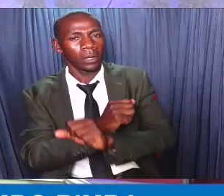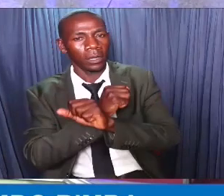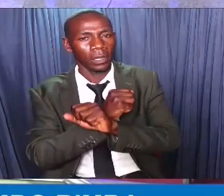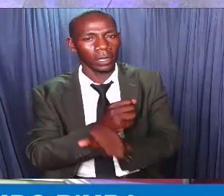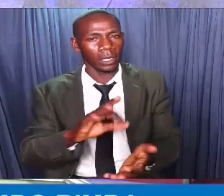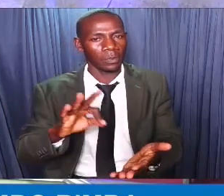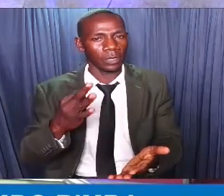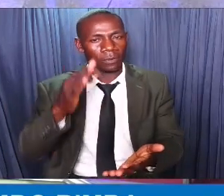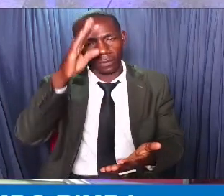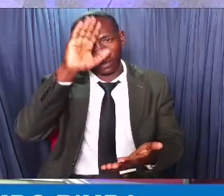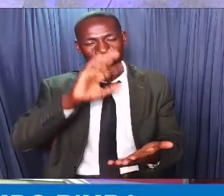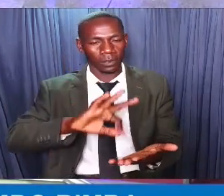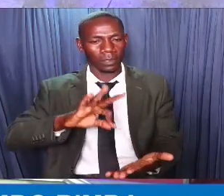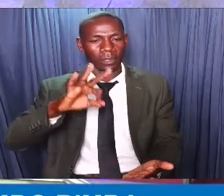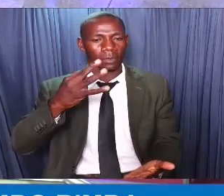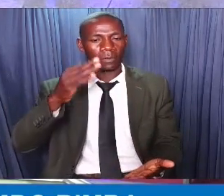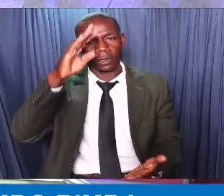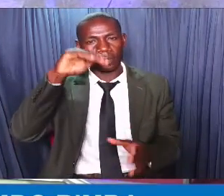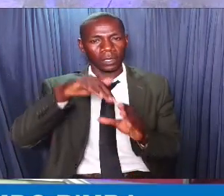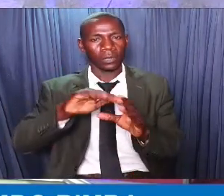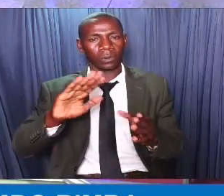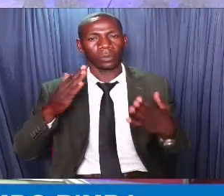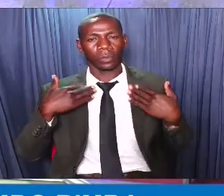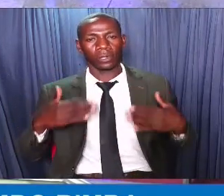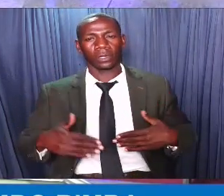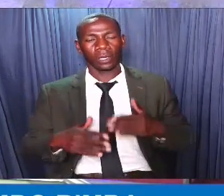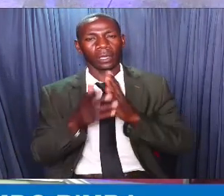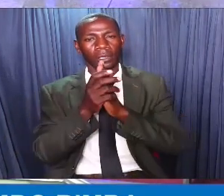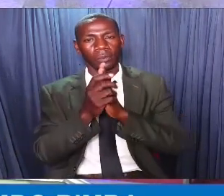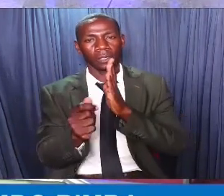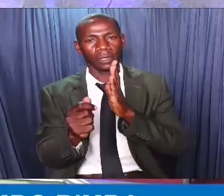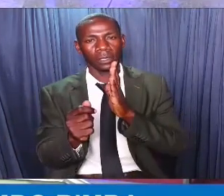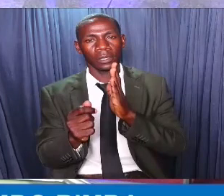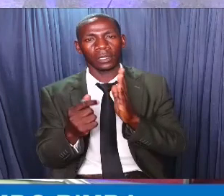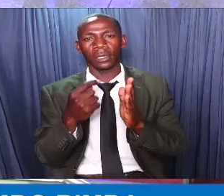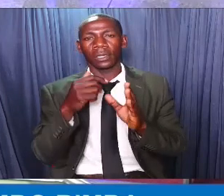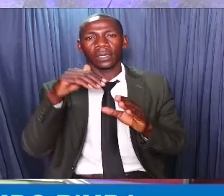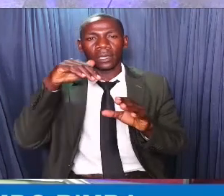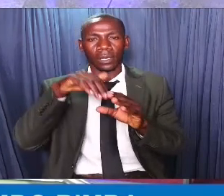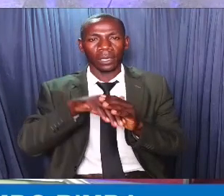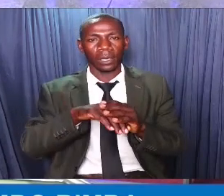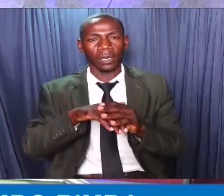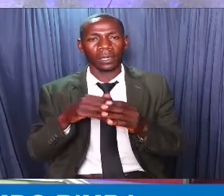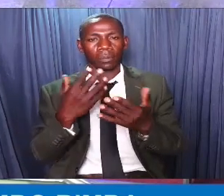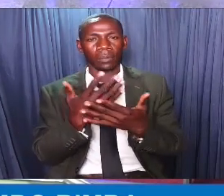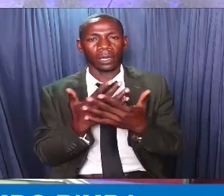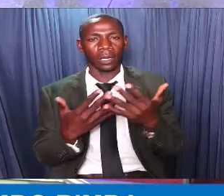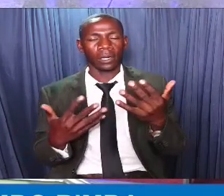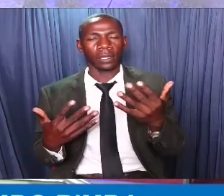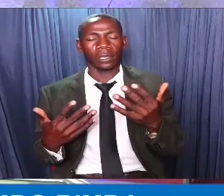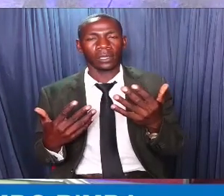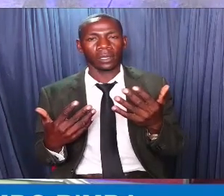Mungu. That is the spirit of God in your body. Lakini kitaalamu, but experts, wanasema ndani ya damu ya mwanadamu, they say in your blood